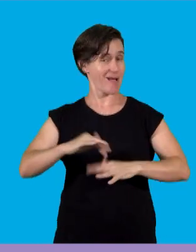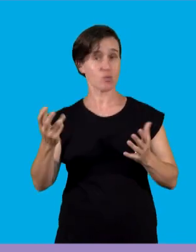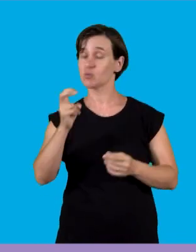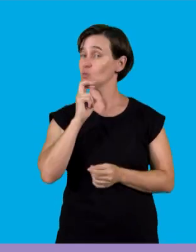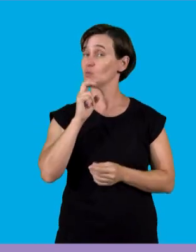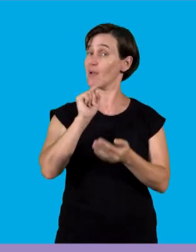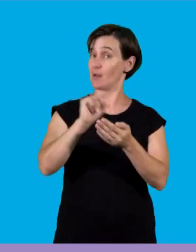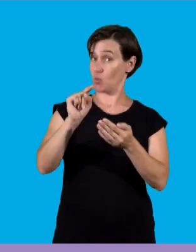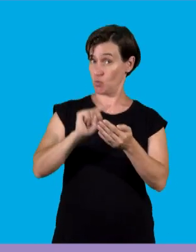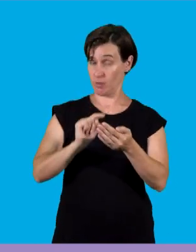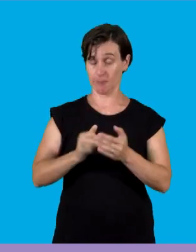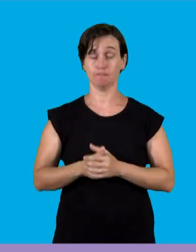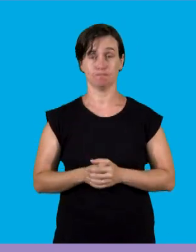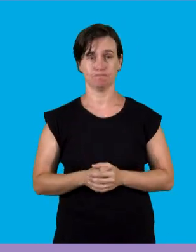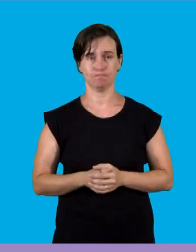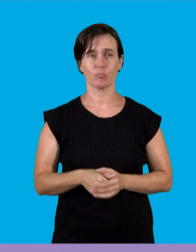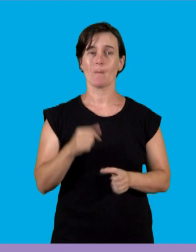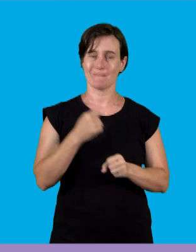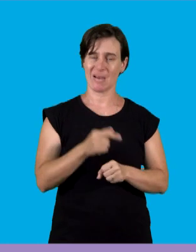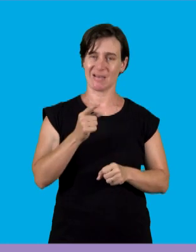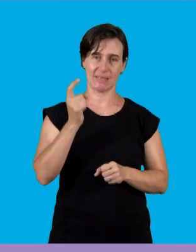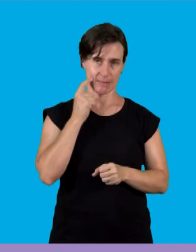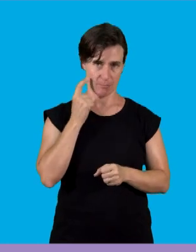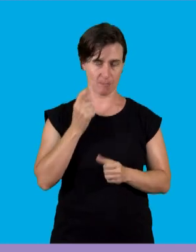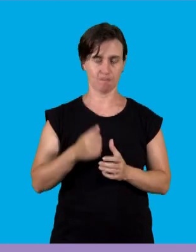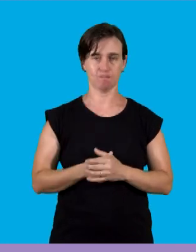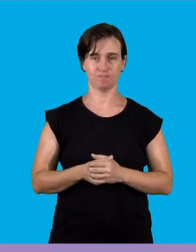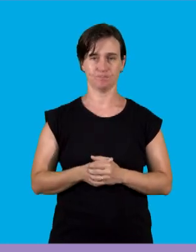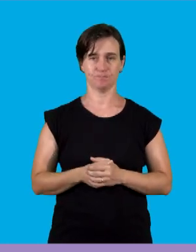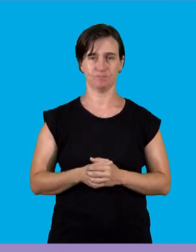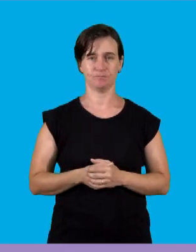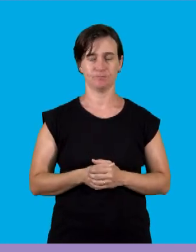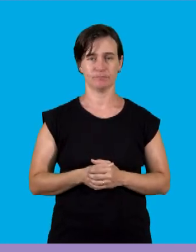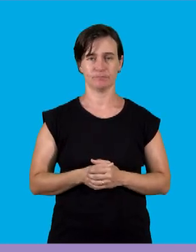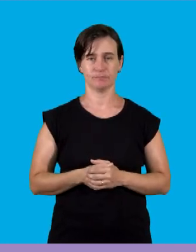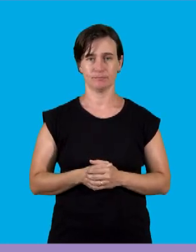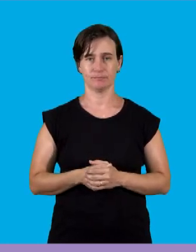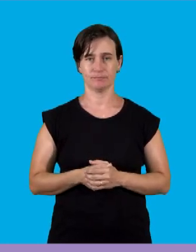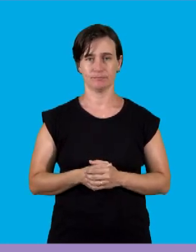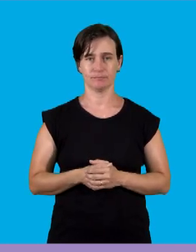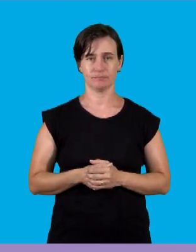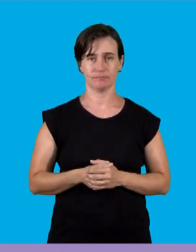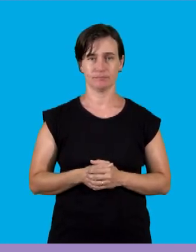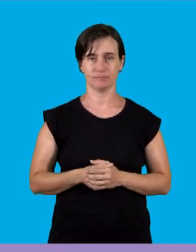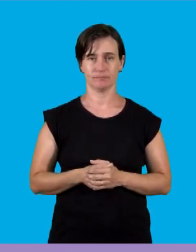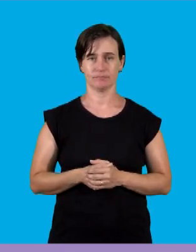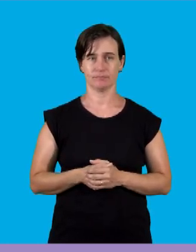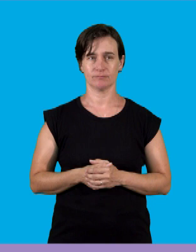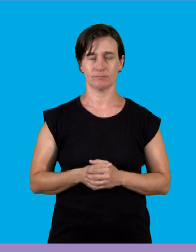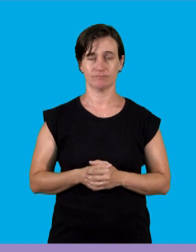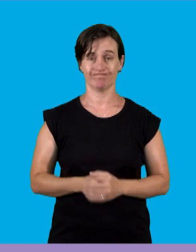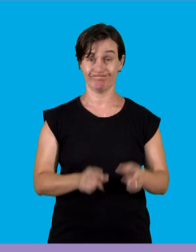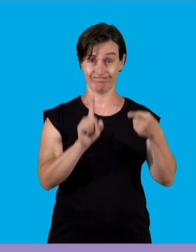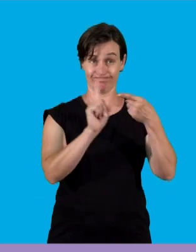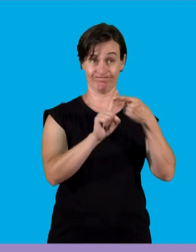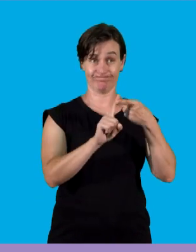of a calculator. So we are going to simplify these questions without the use of a calculator. Now, we